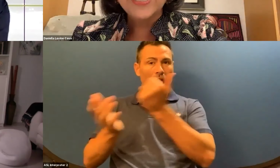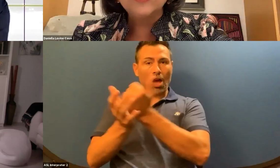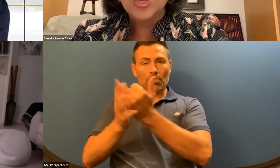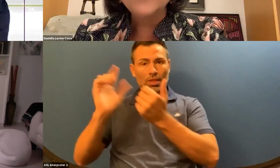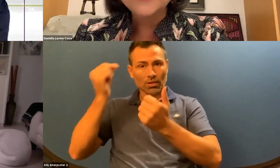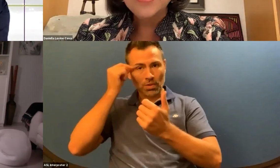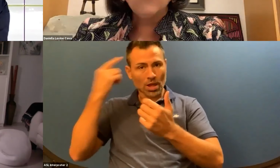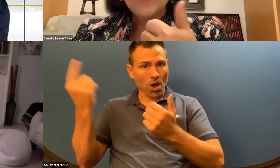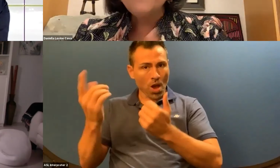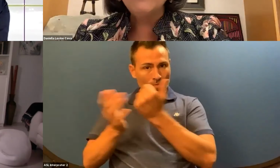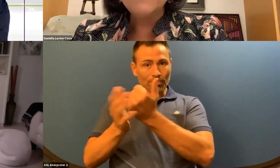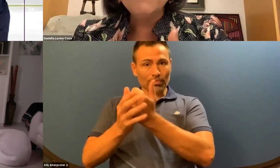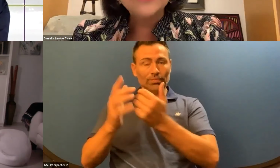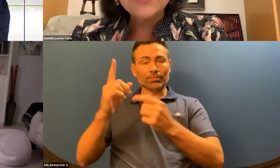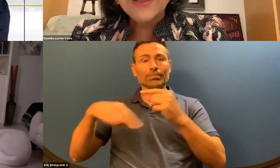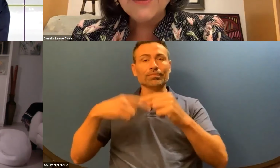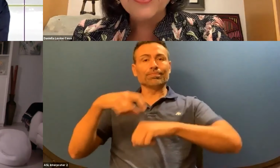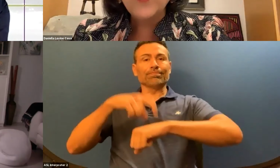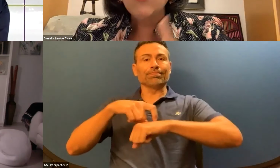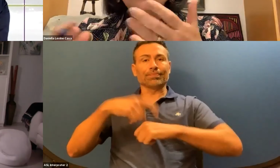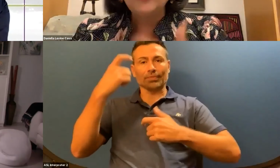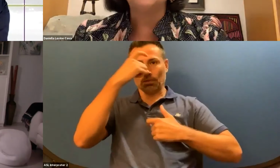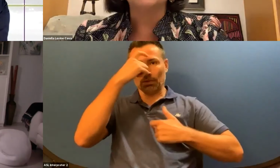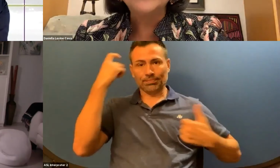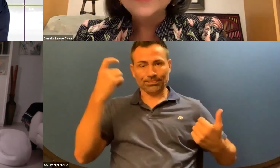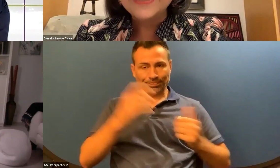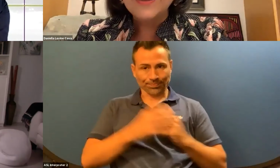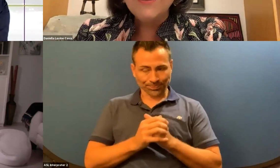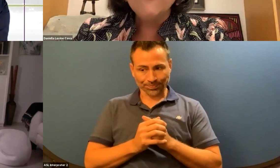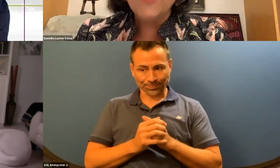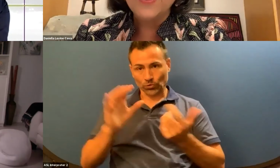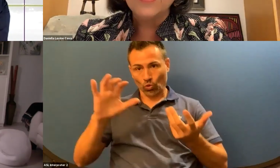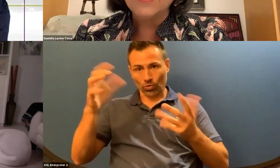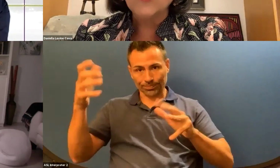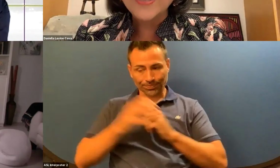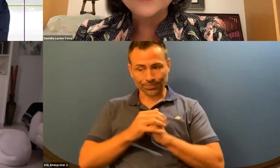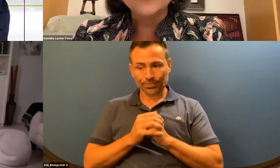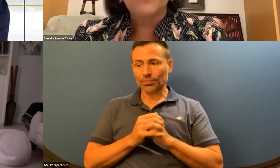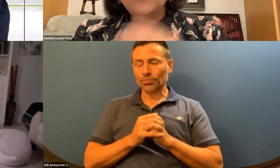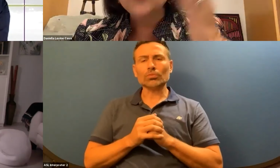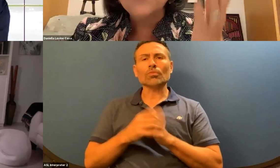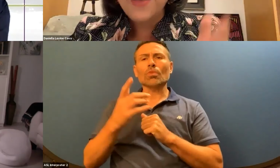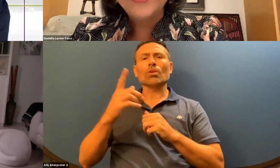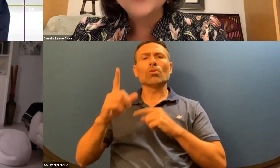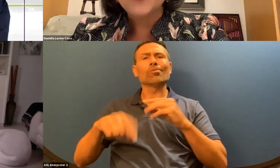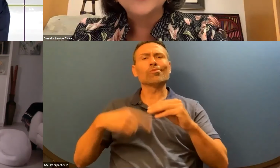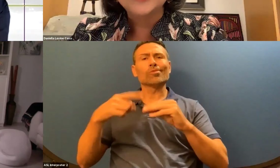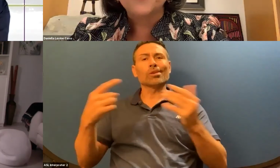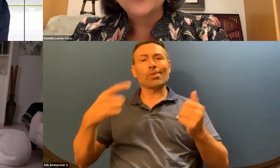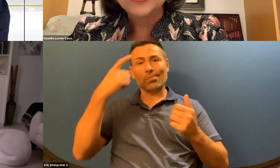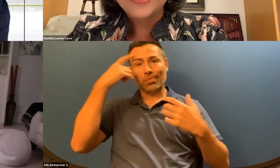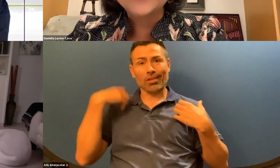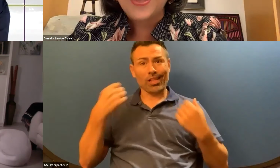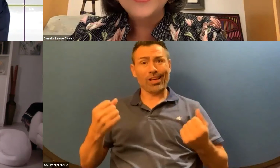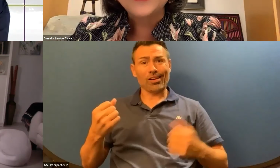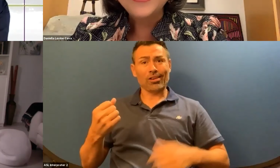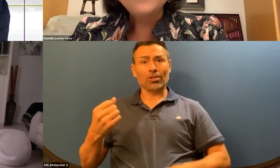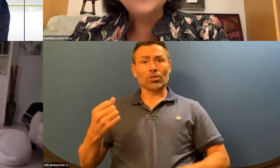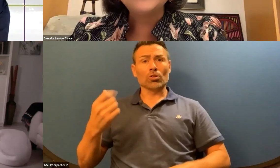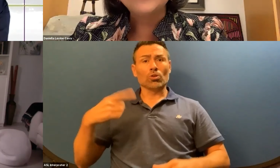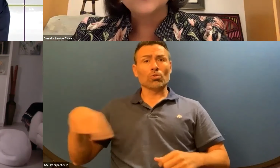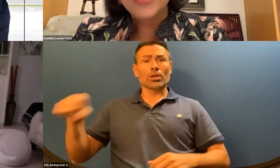that create jobs. What about mental health? We all know we're reeling from a crisis, post-traumatic stress, depression,